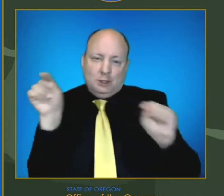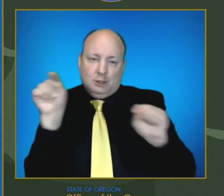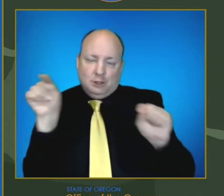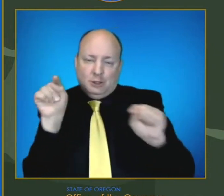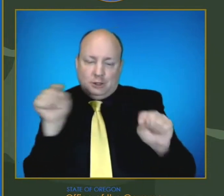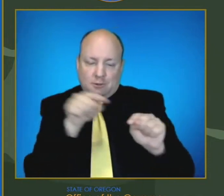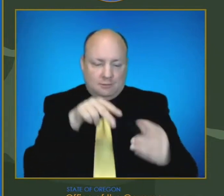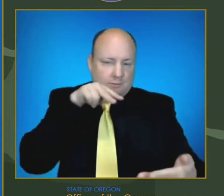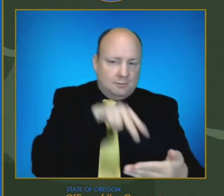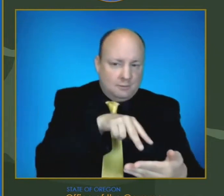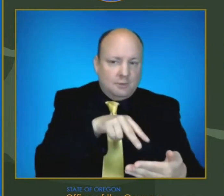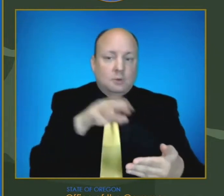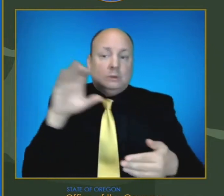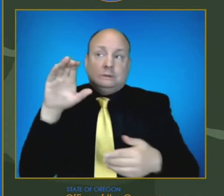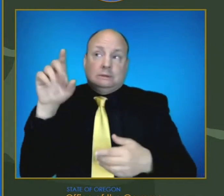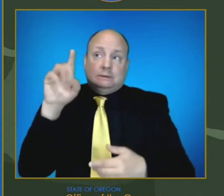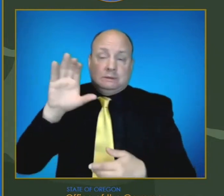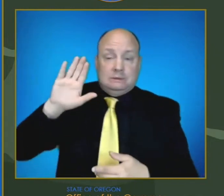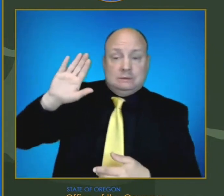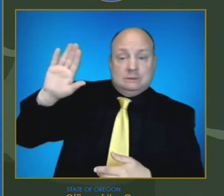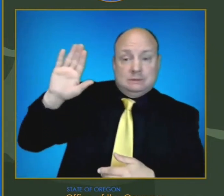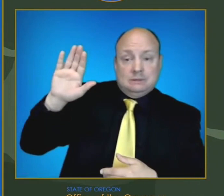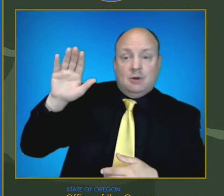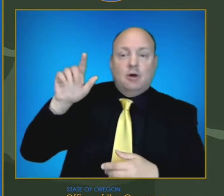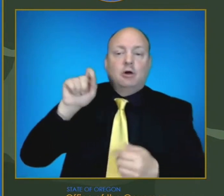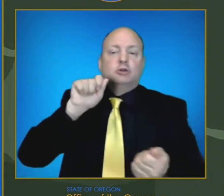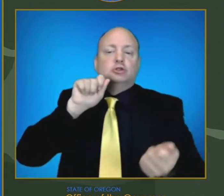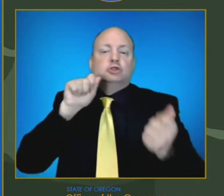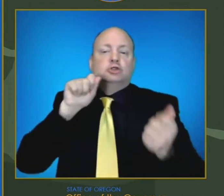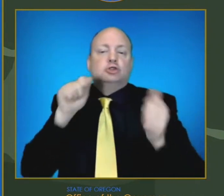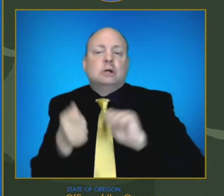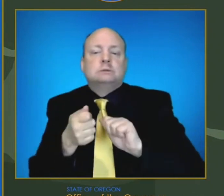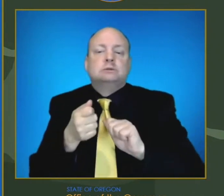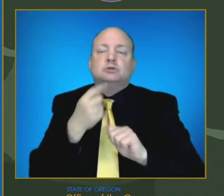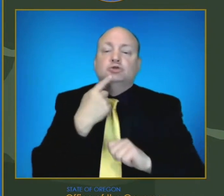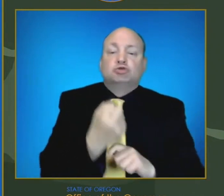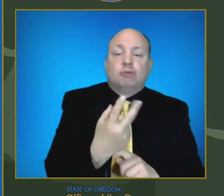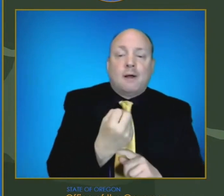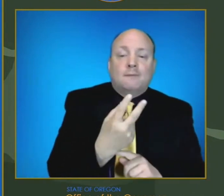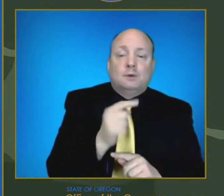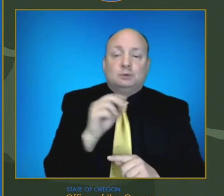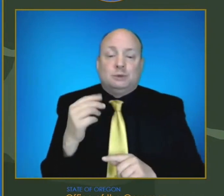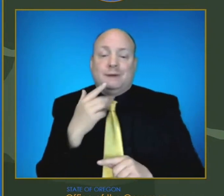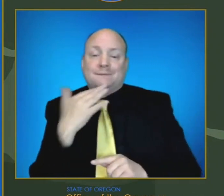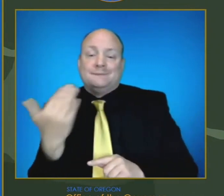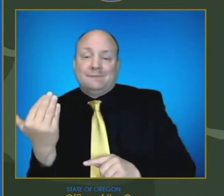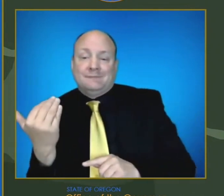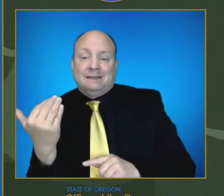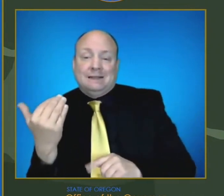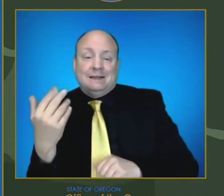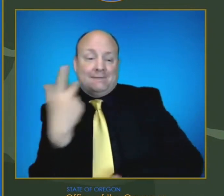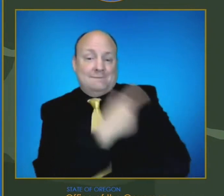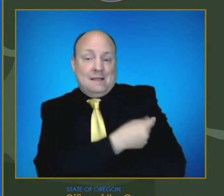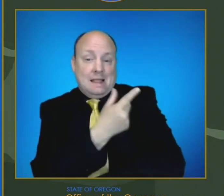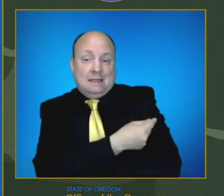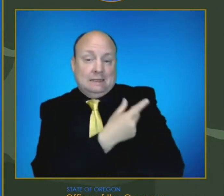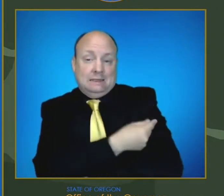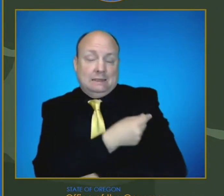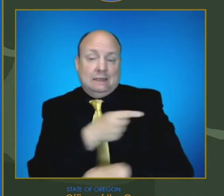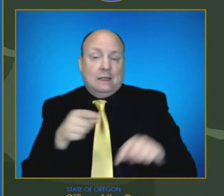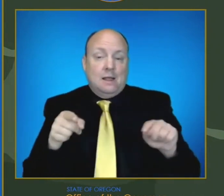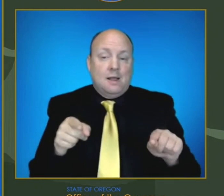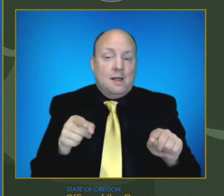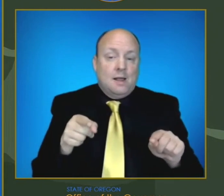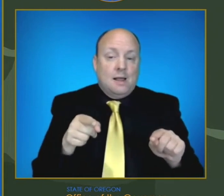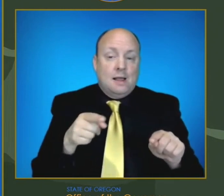older children between 12 and 15 became eligible to get vaccinated. Now CDC's report for people who are 18 and older